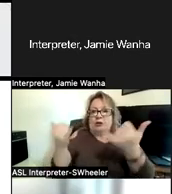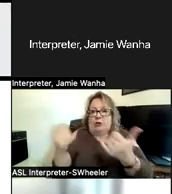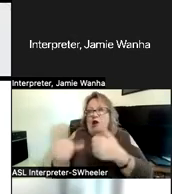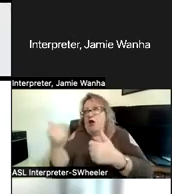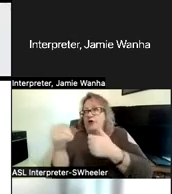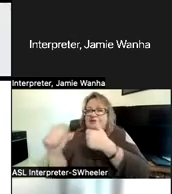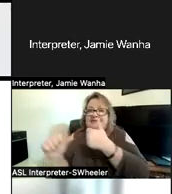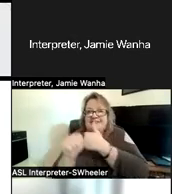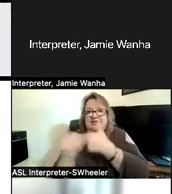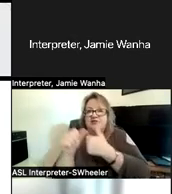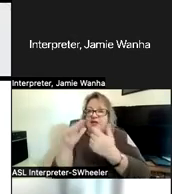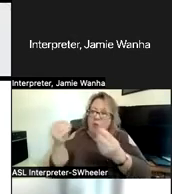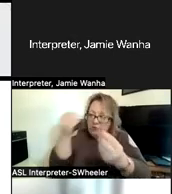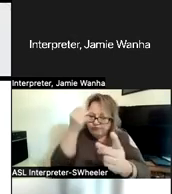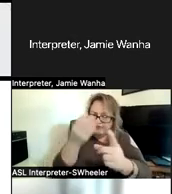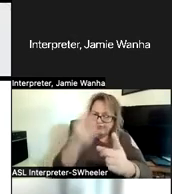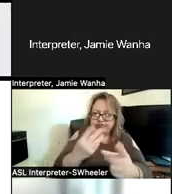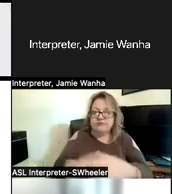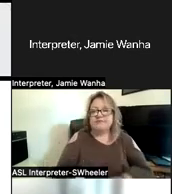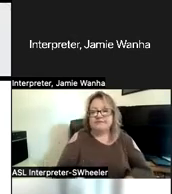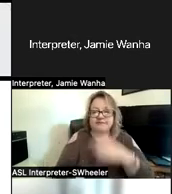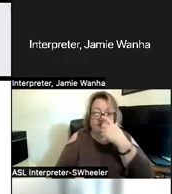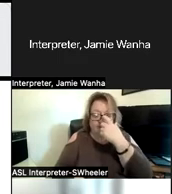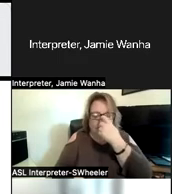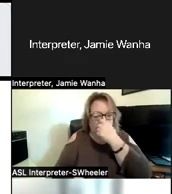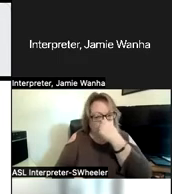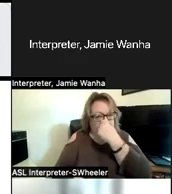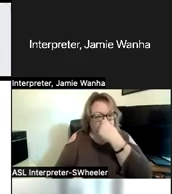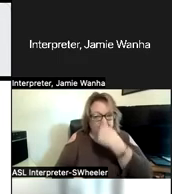updated information. Next slide, please.